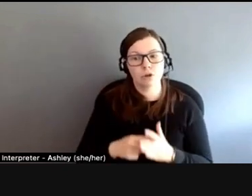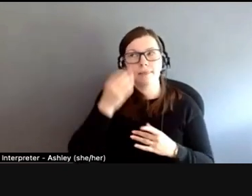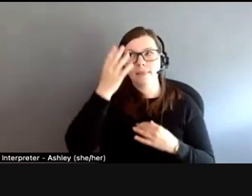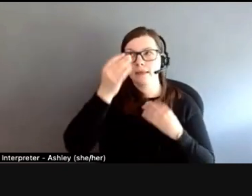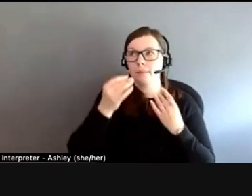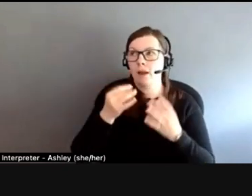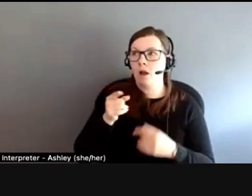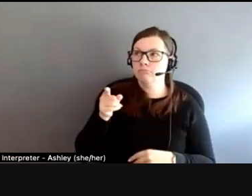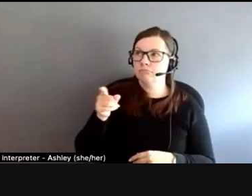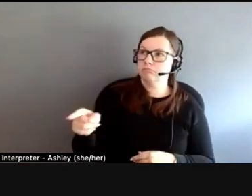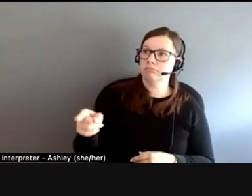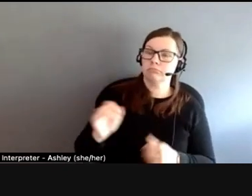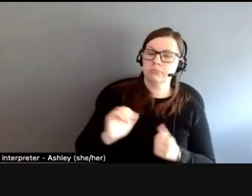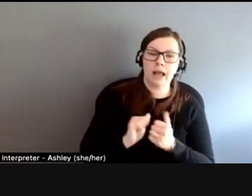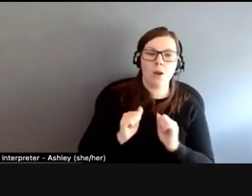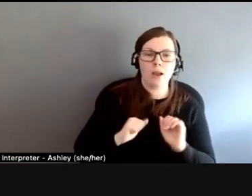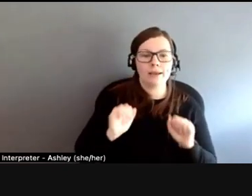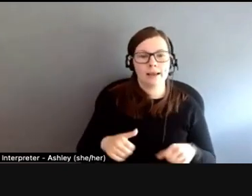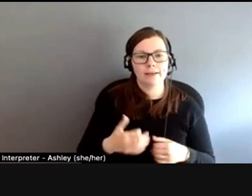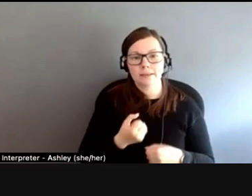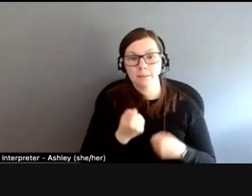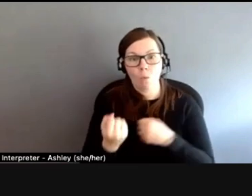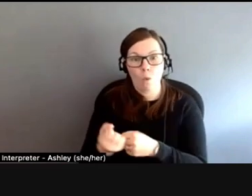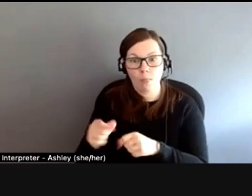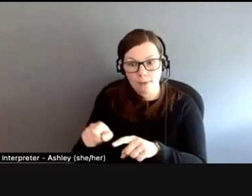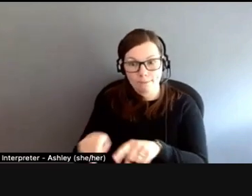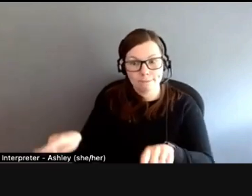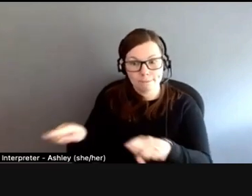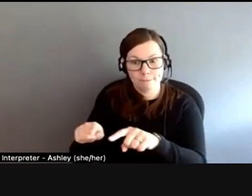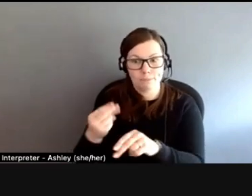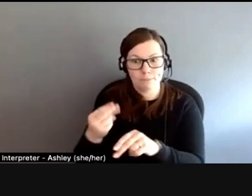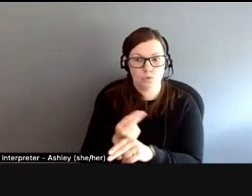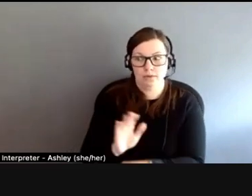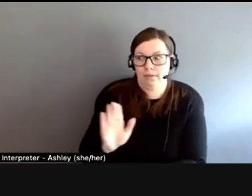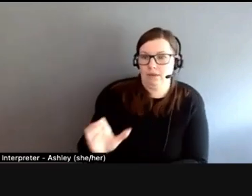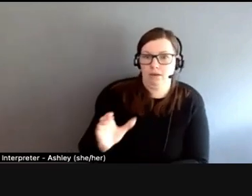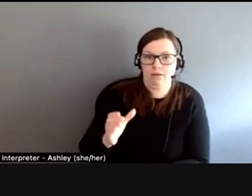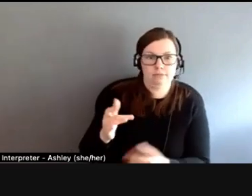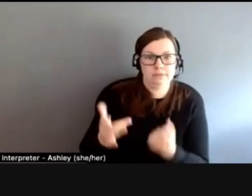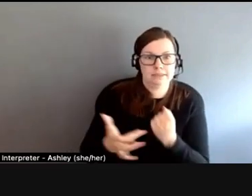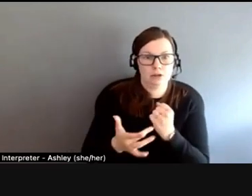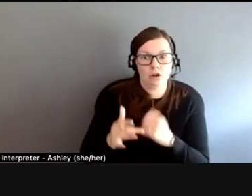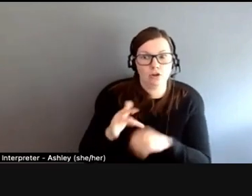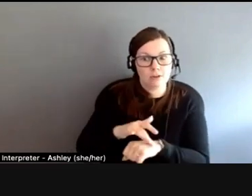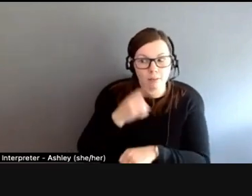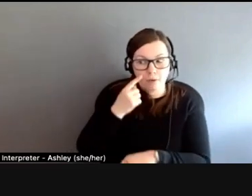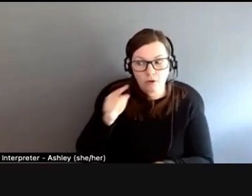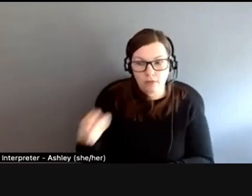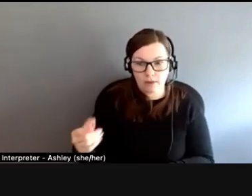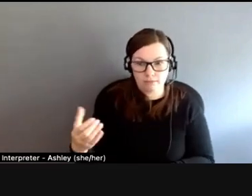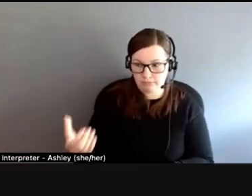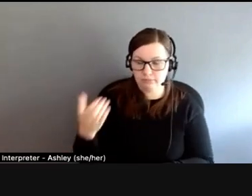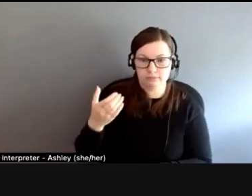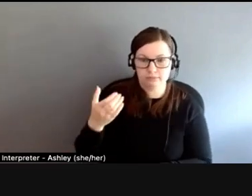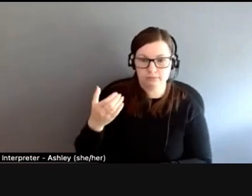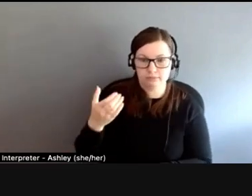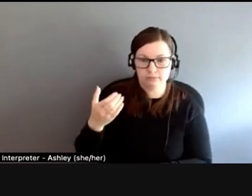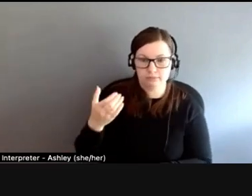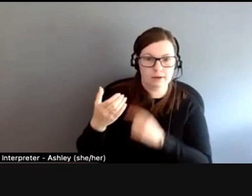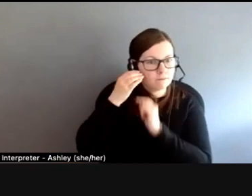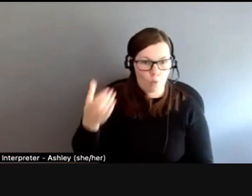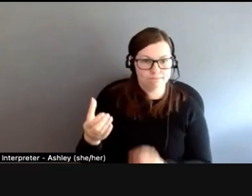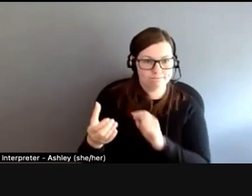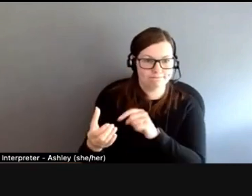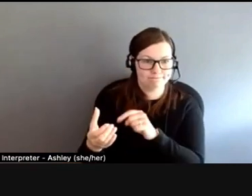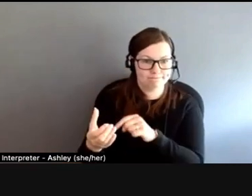So fear is crippling. So we have to, get over our fears.